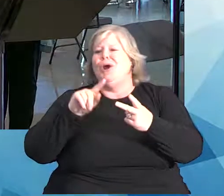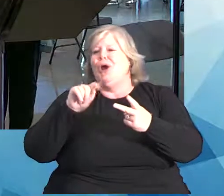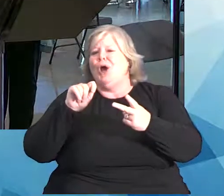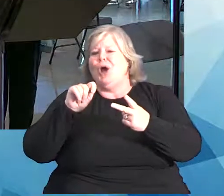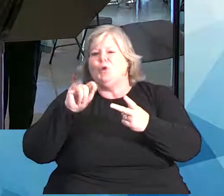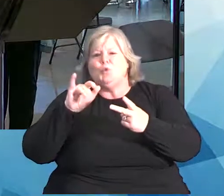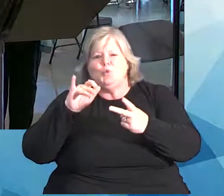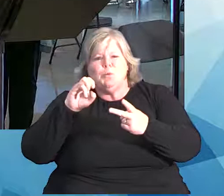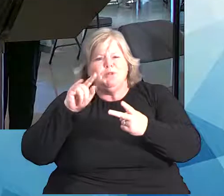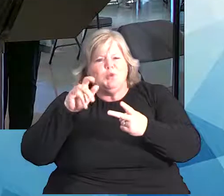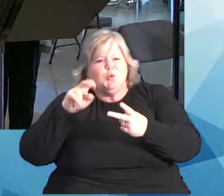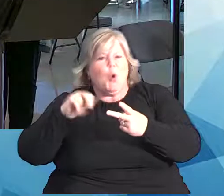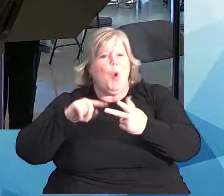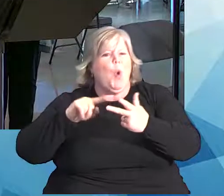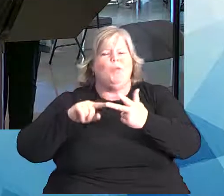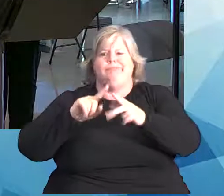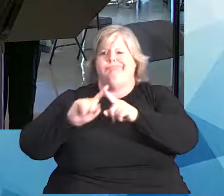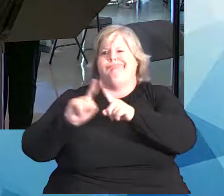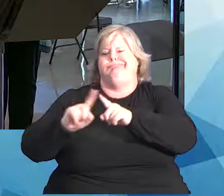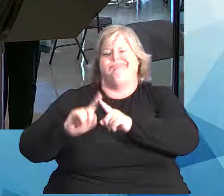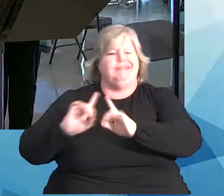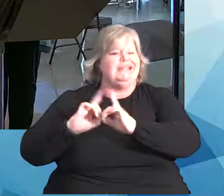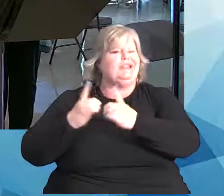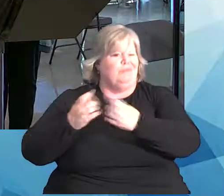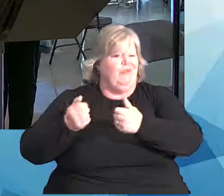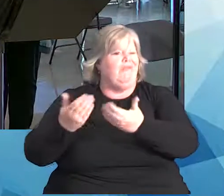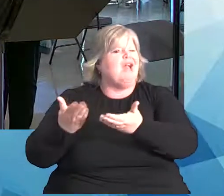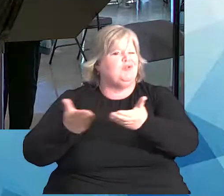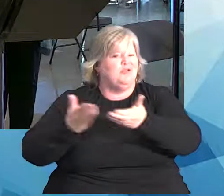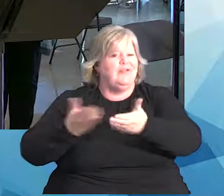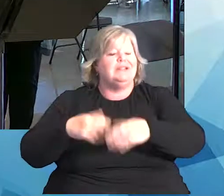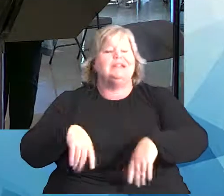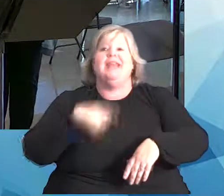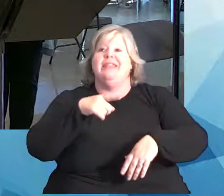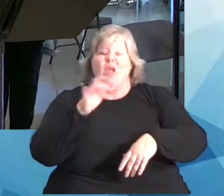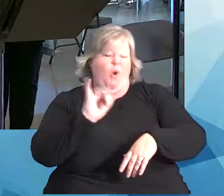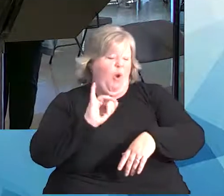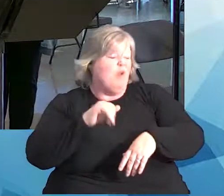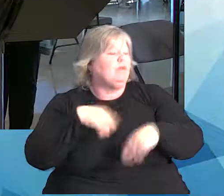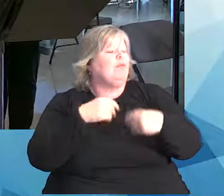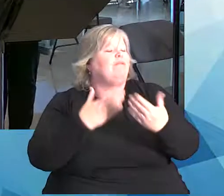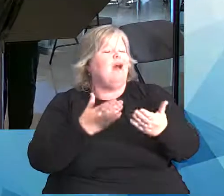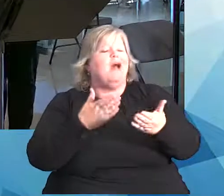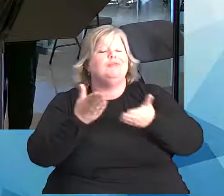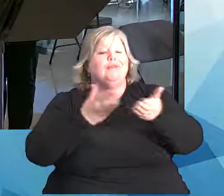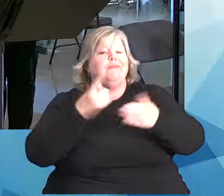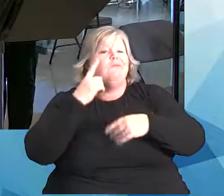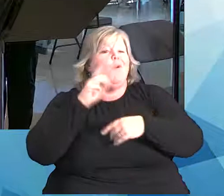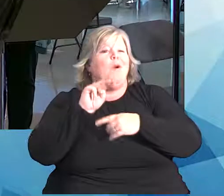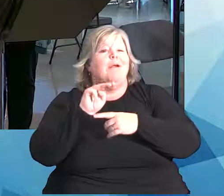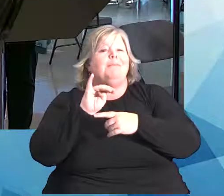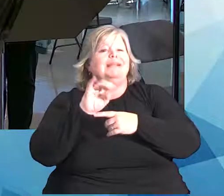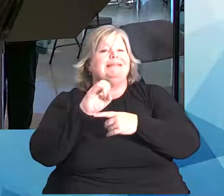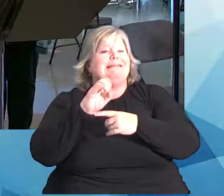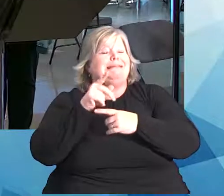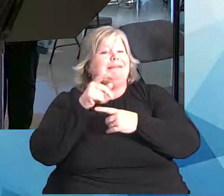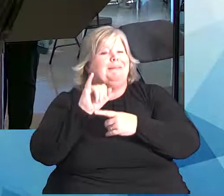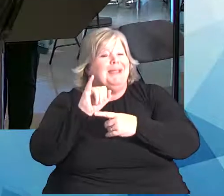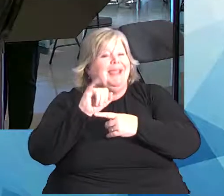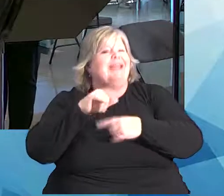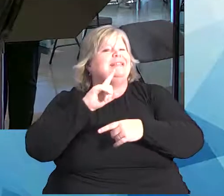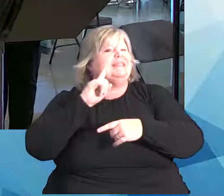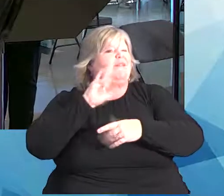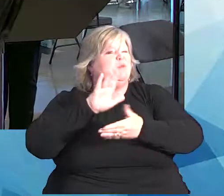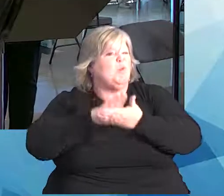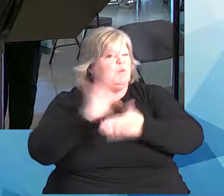School Districts. K-12 also provides services for the Mississippi School for the Deaf and Blind. I have invited K-12 to present about